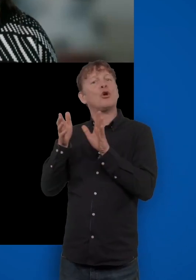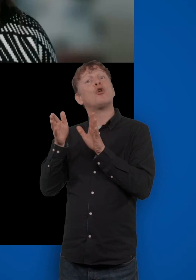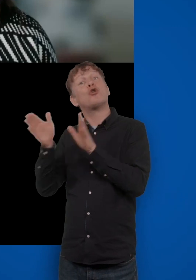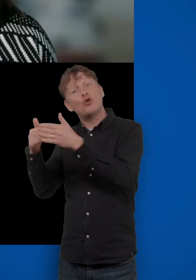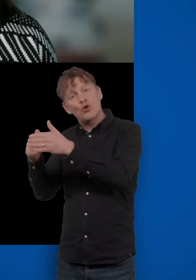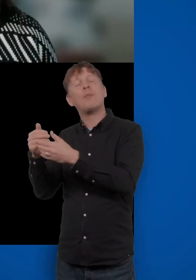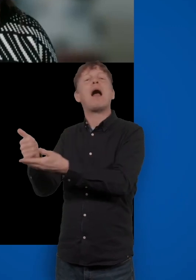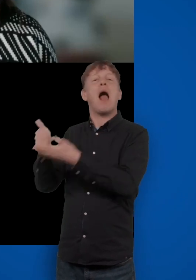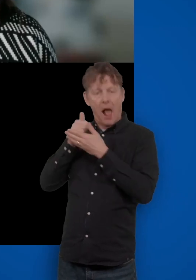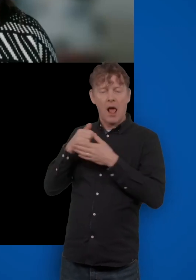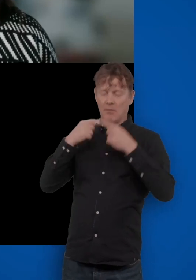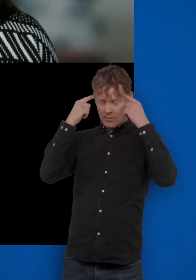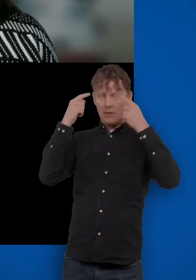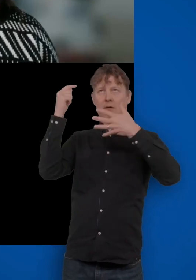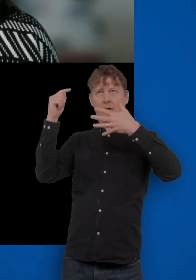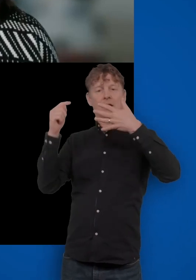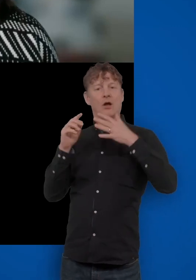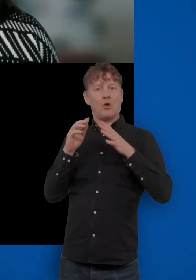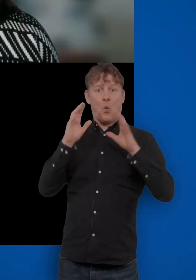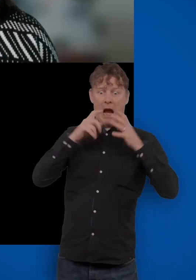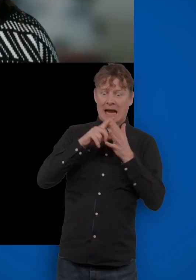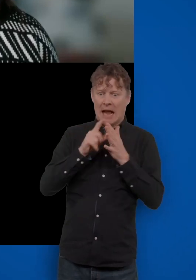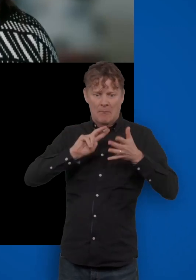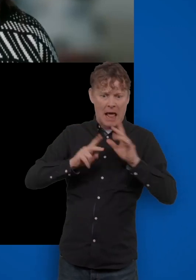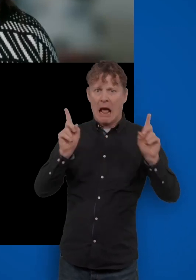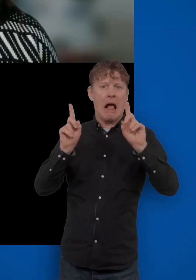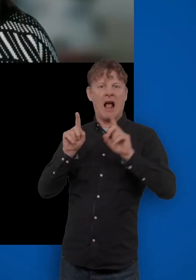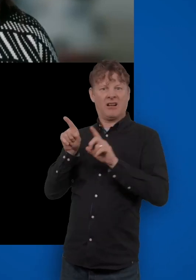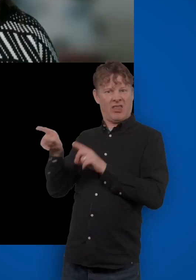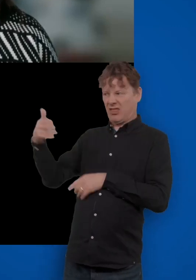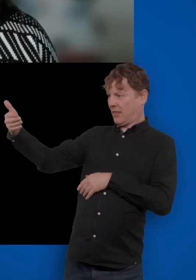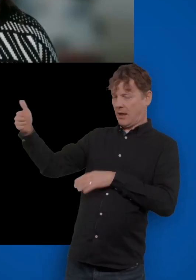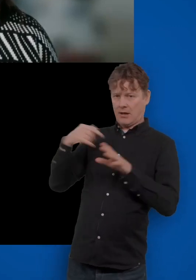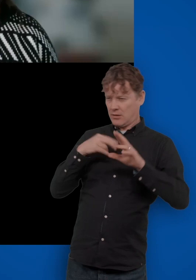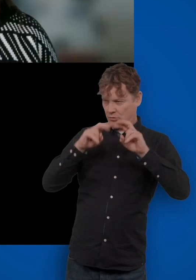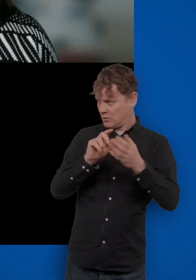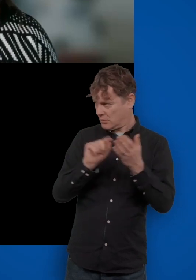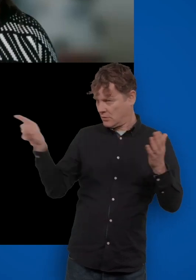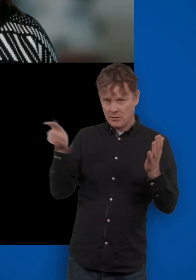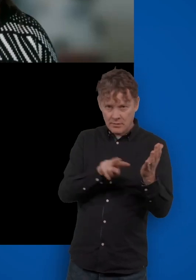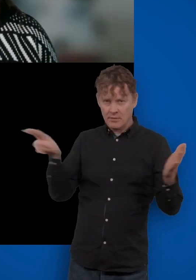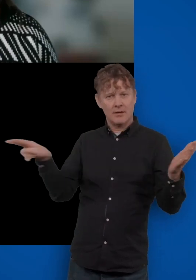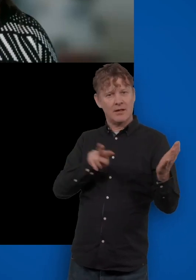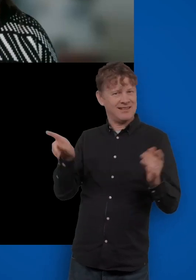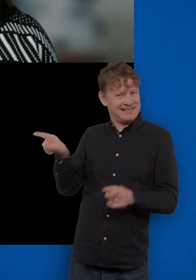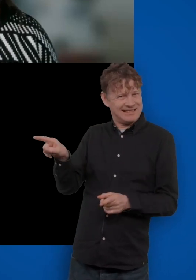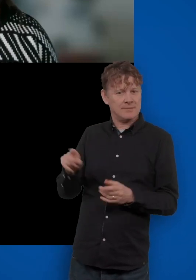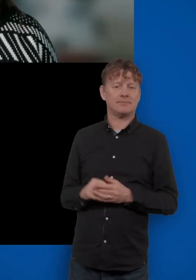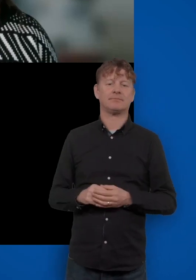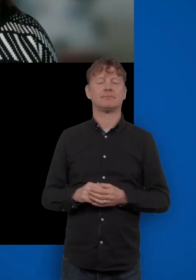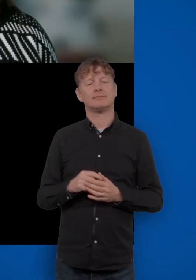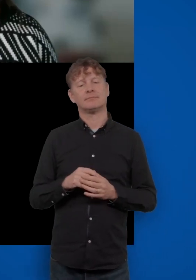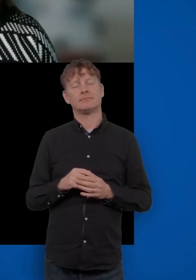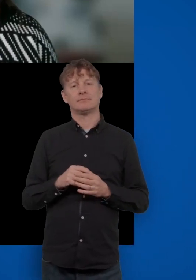that, which then means they don't need to worry about their EDI plan, right? Because it's just there, it just pops right out of the research. So.